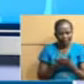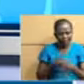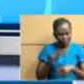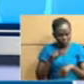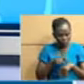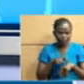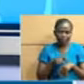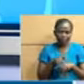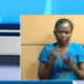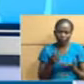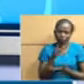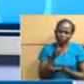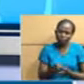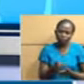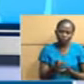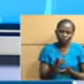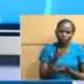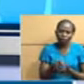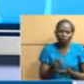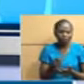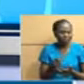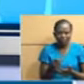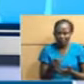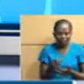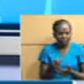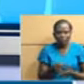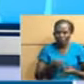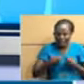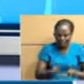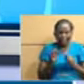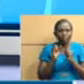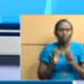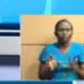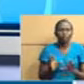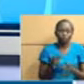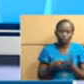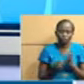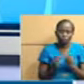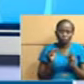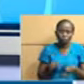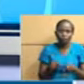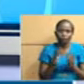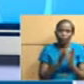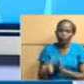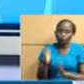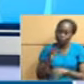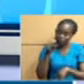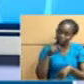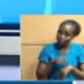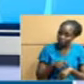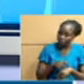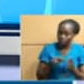time, somebody will not be productive as they were before. So you have to prepare for that time and ensure that